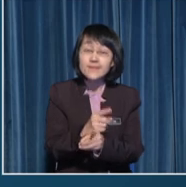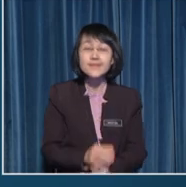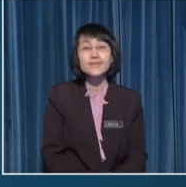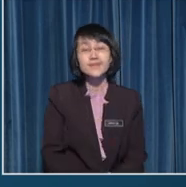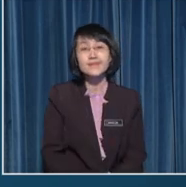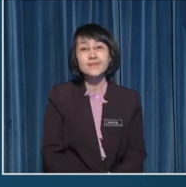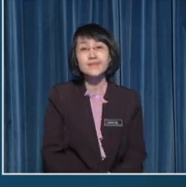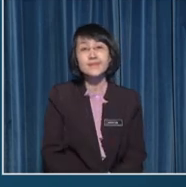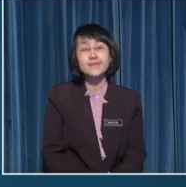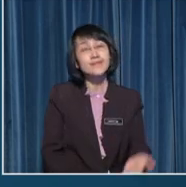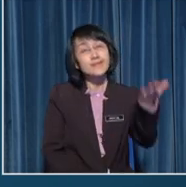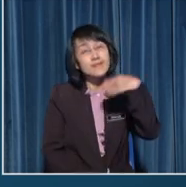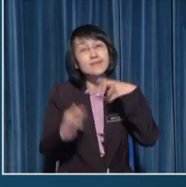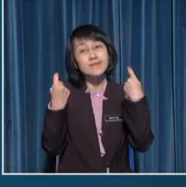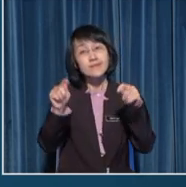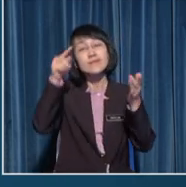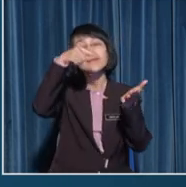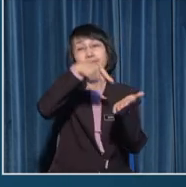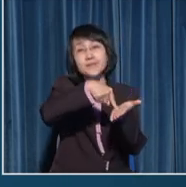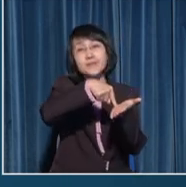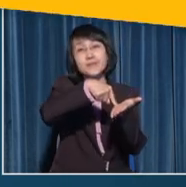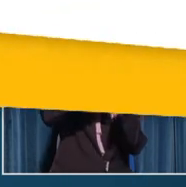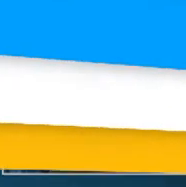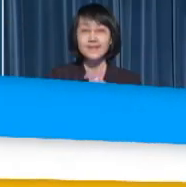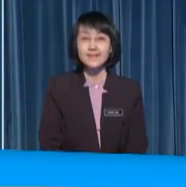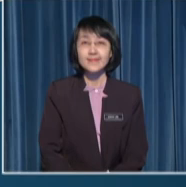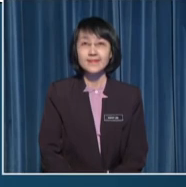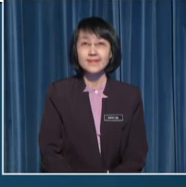Let's try this.